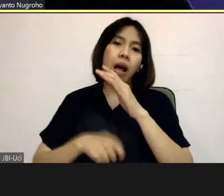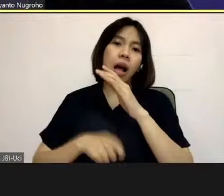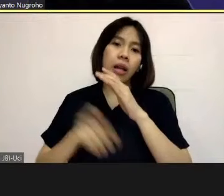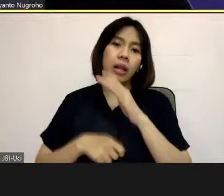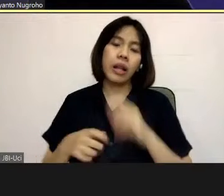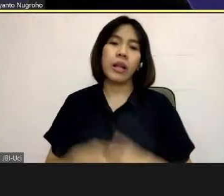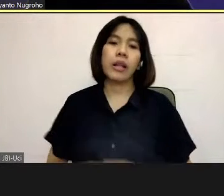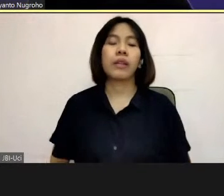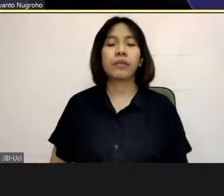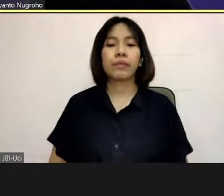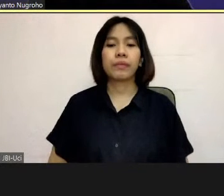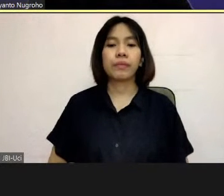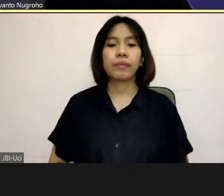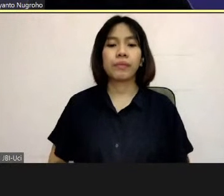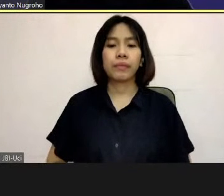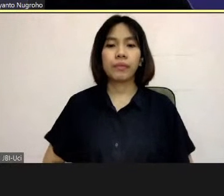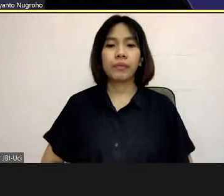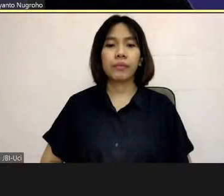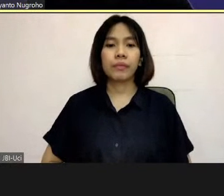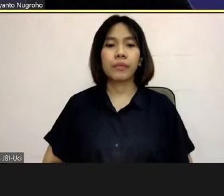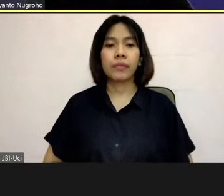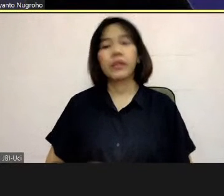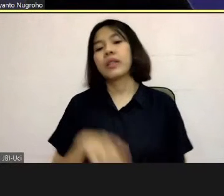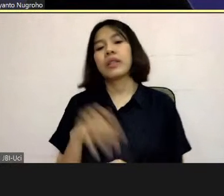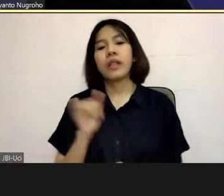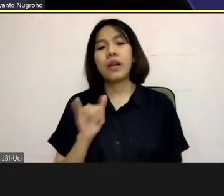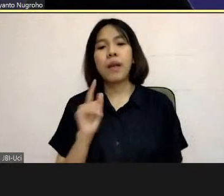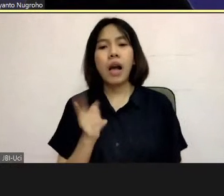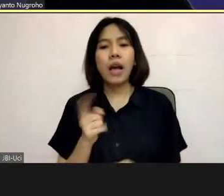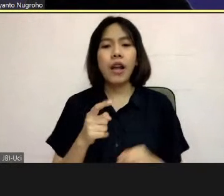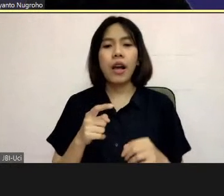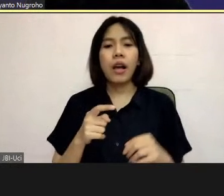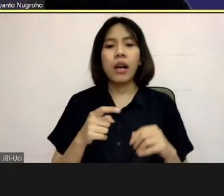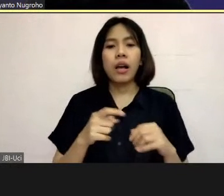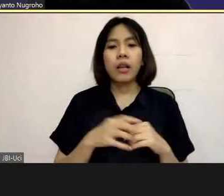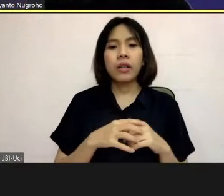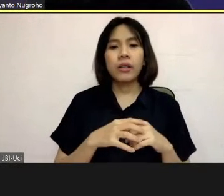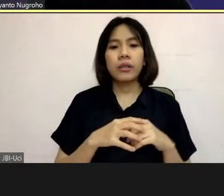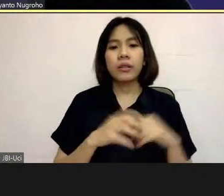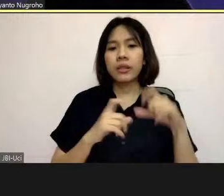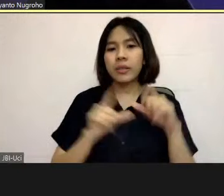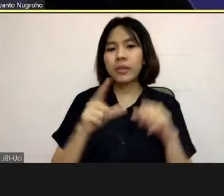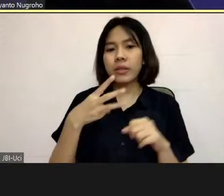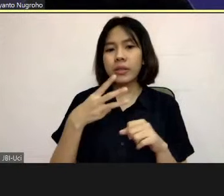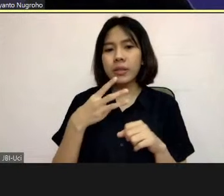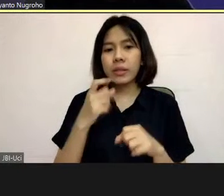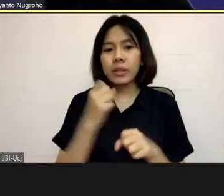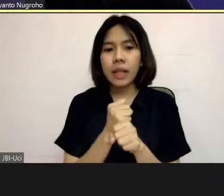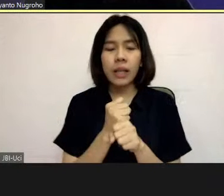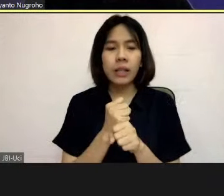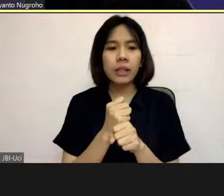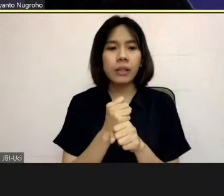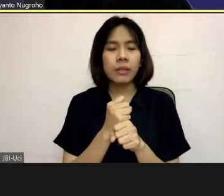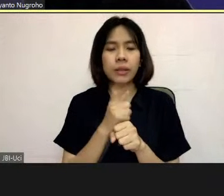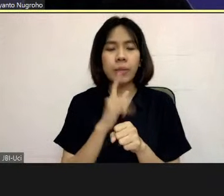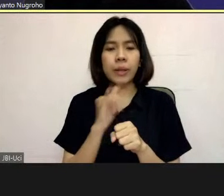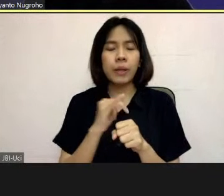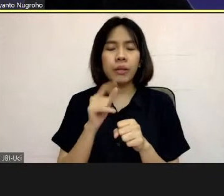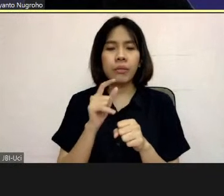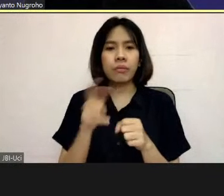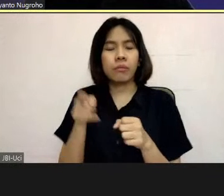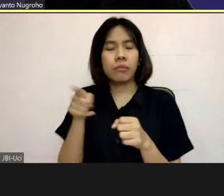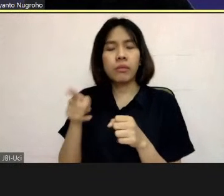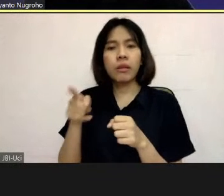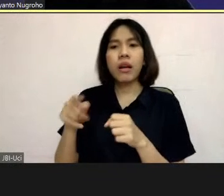strategic lawsuit against public participation, and other lawsuits, both civil and criminal, and also arbitrary